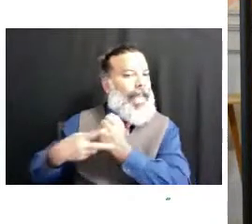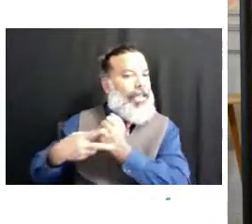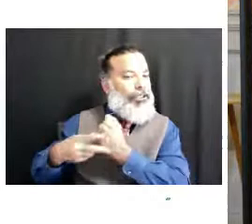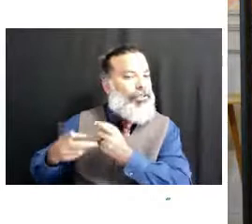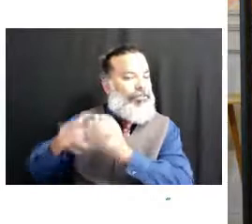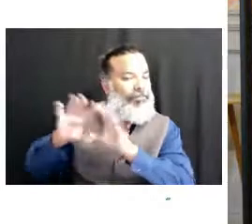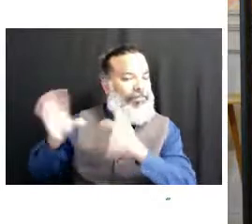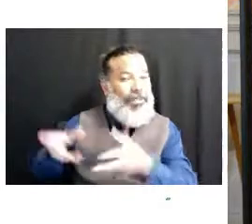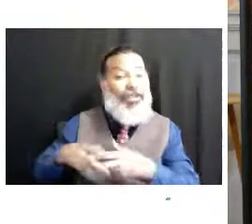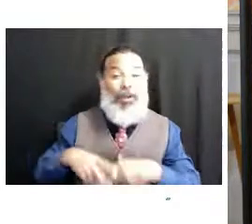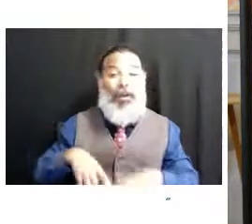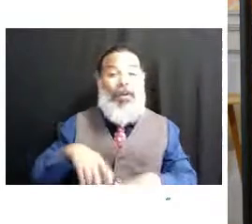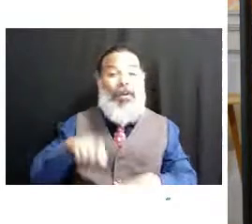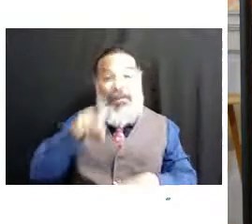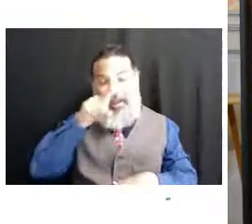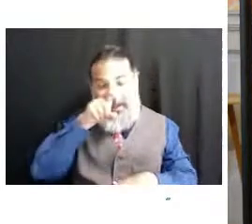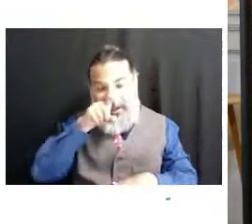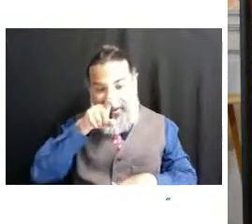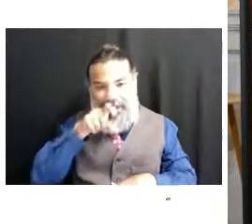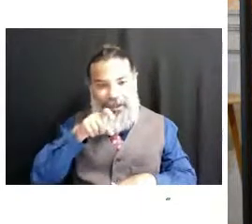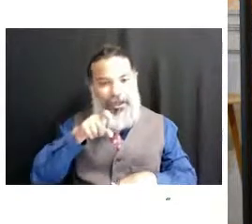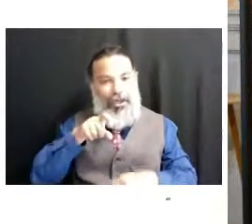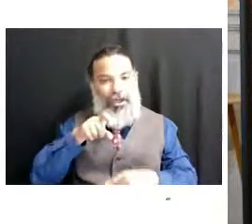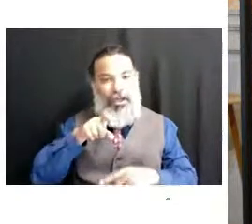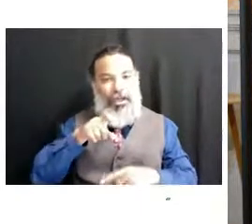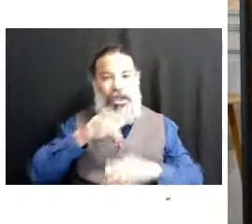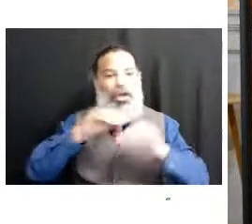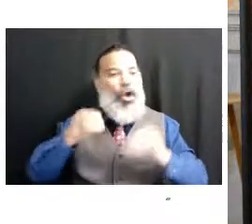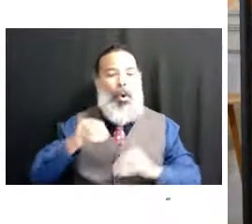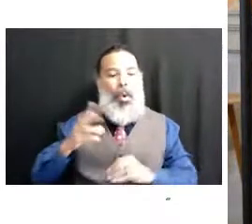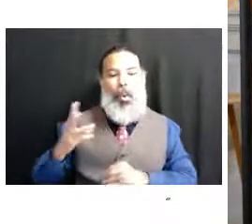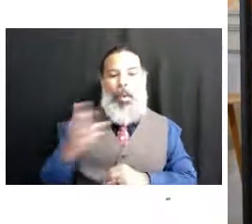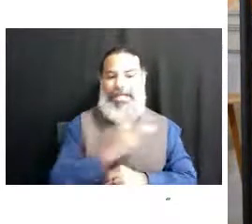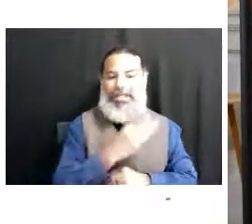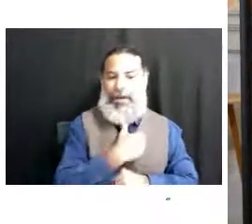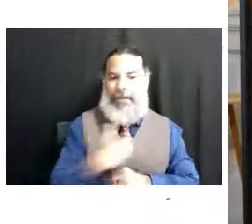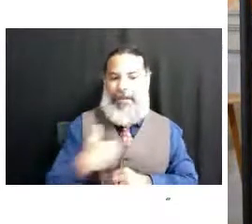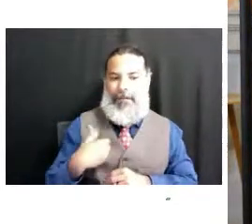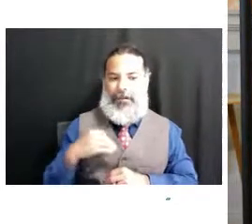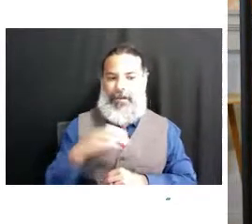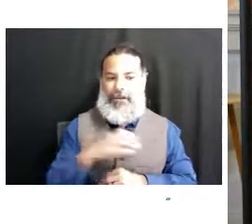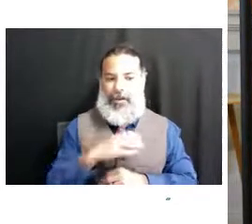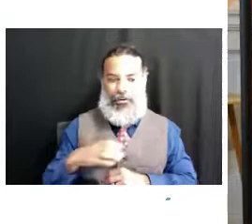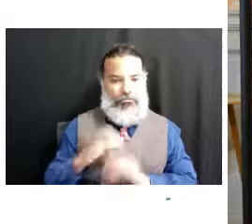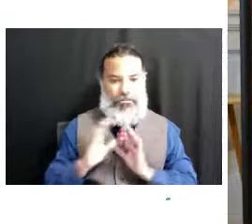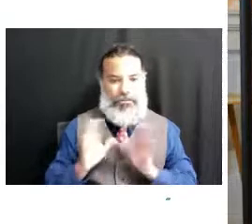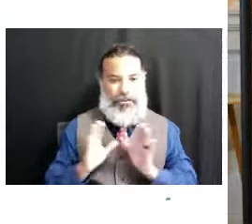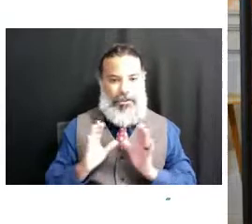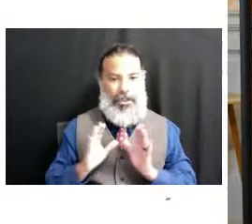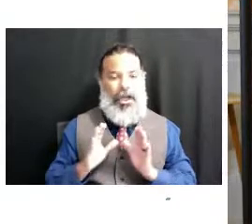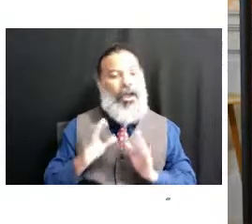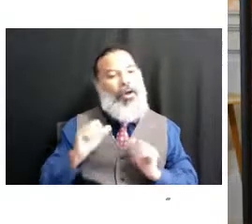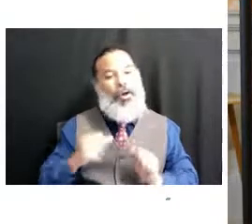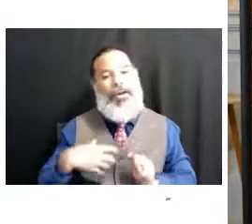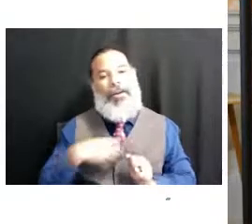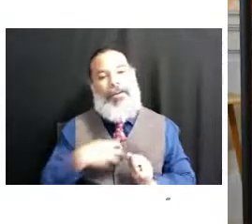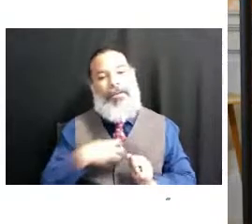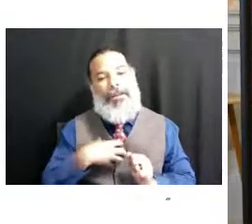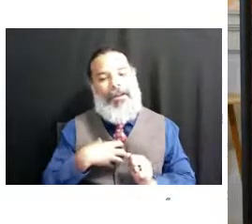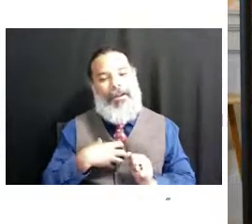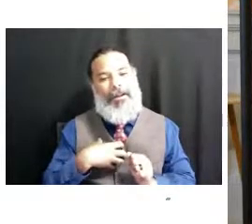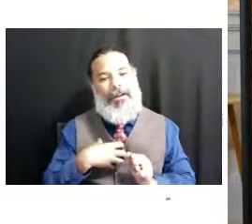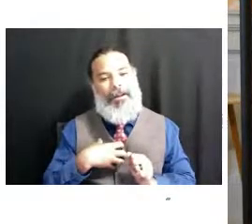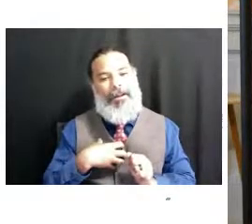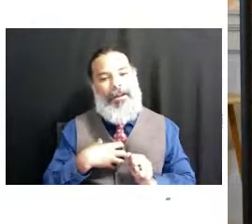the eagle could not, no Western members of Congress could complain